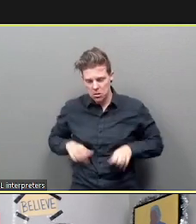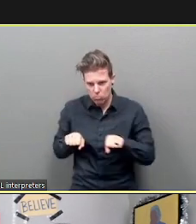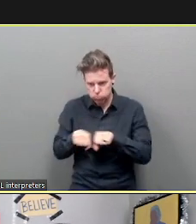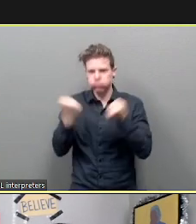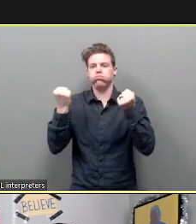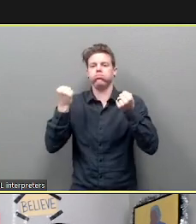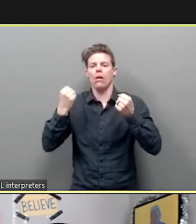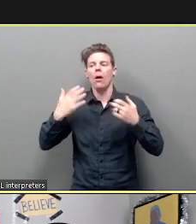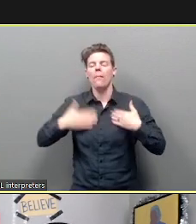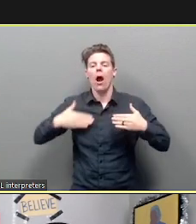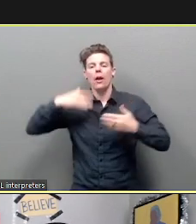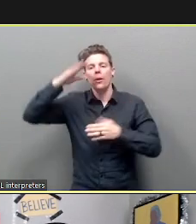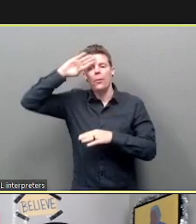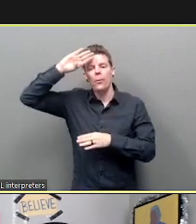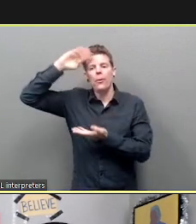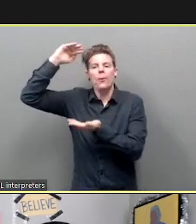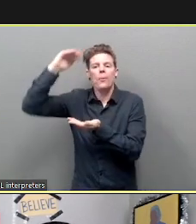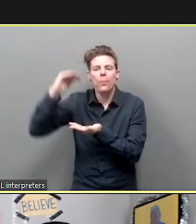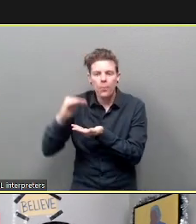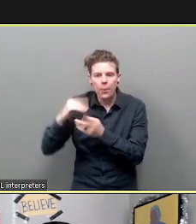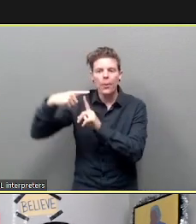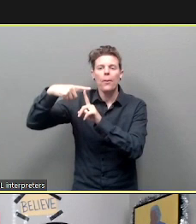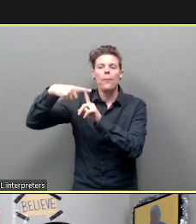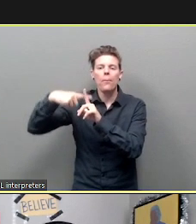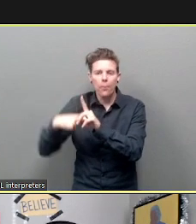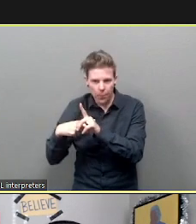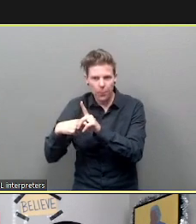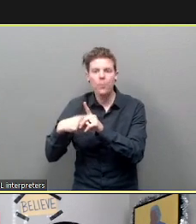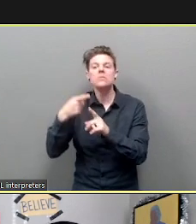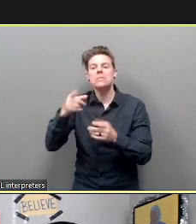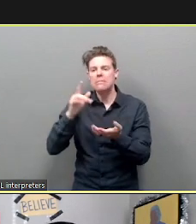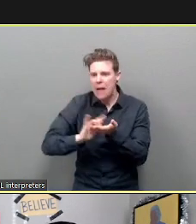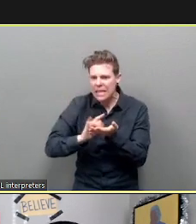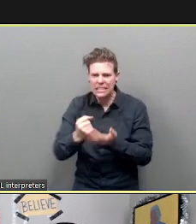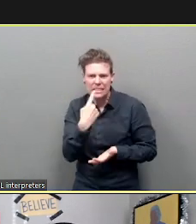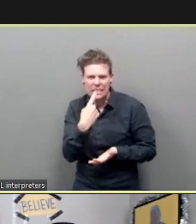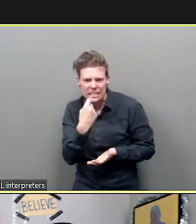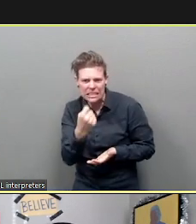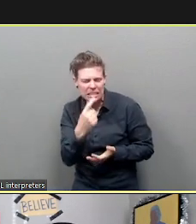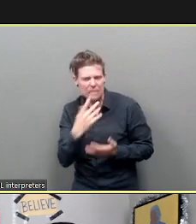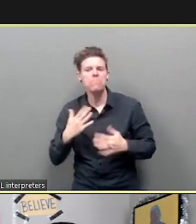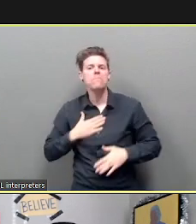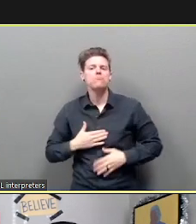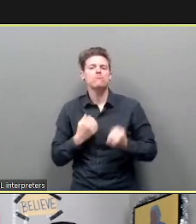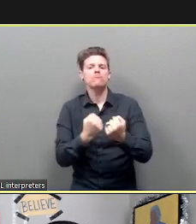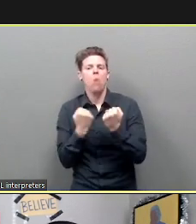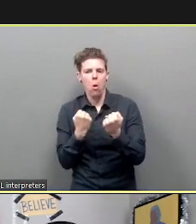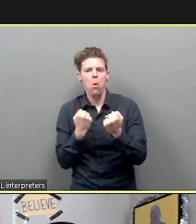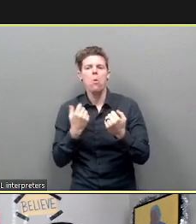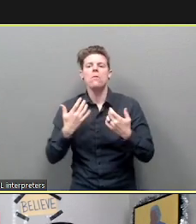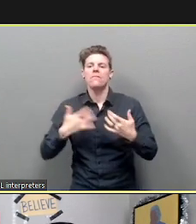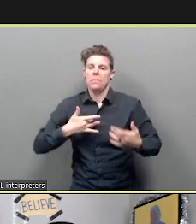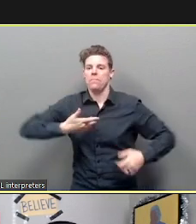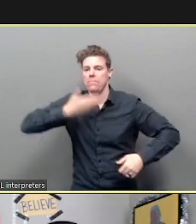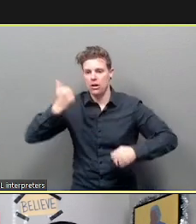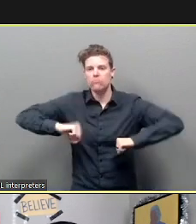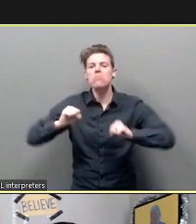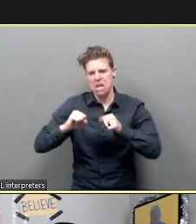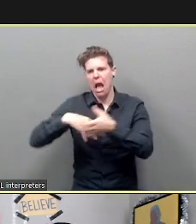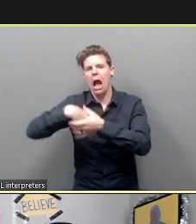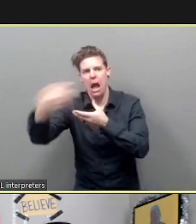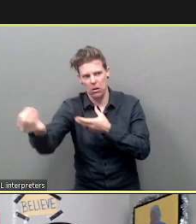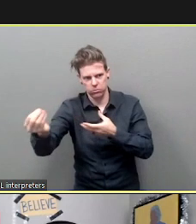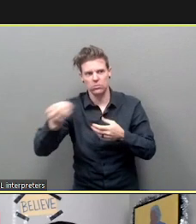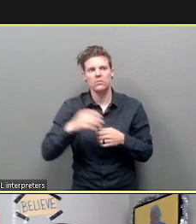I'm on day 6 of my staying at home, and I get a fever.